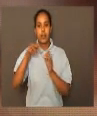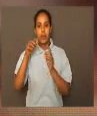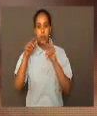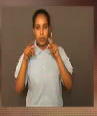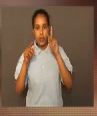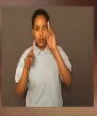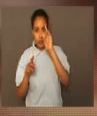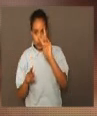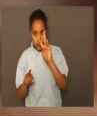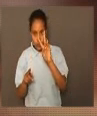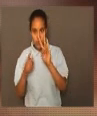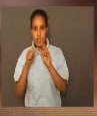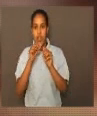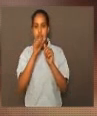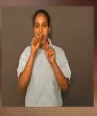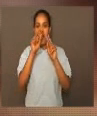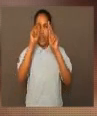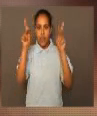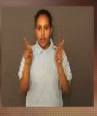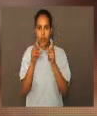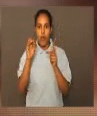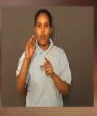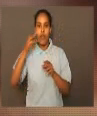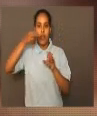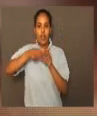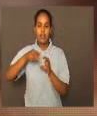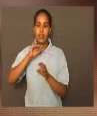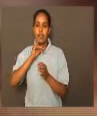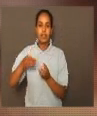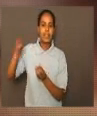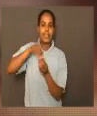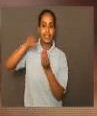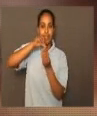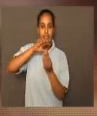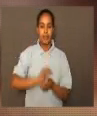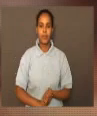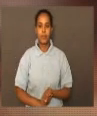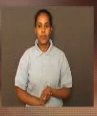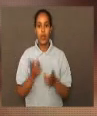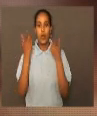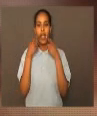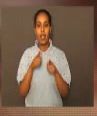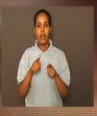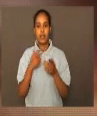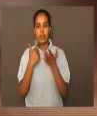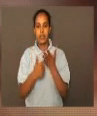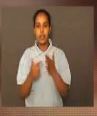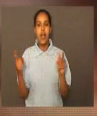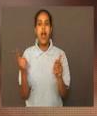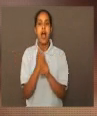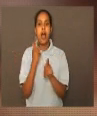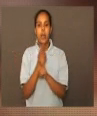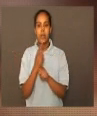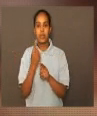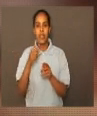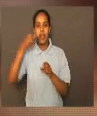P2, the volume of the gas decreases. When this happens,